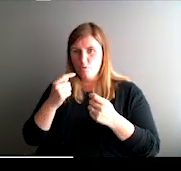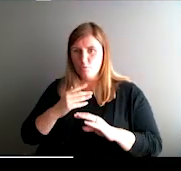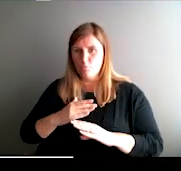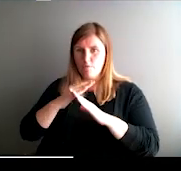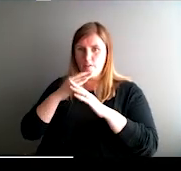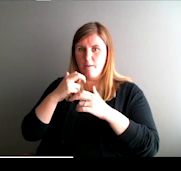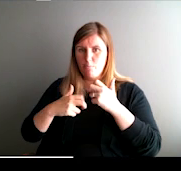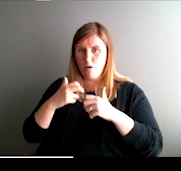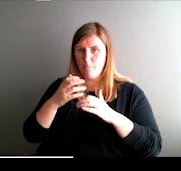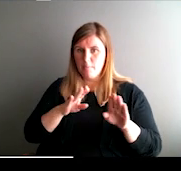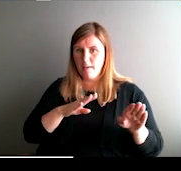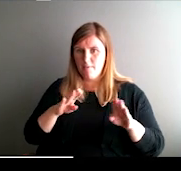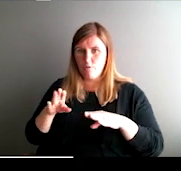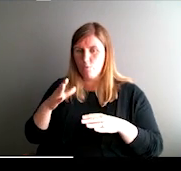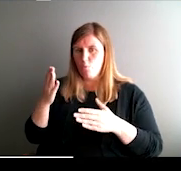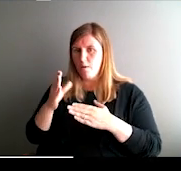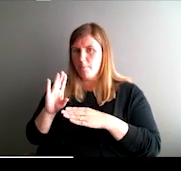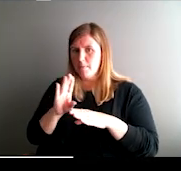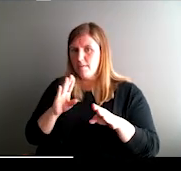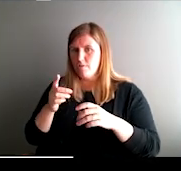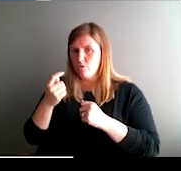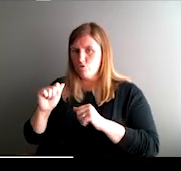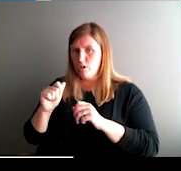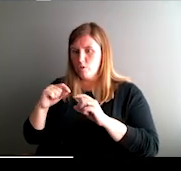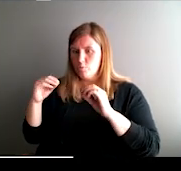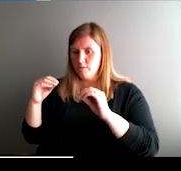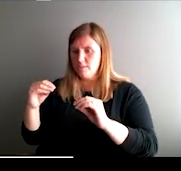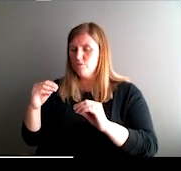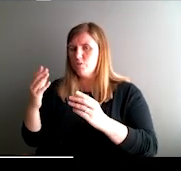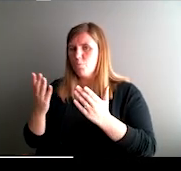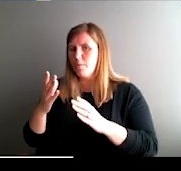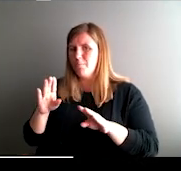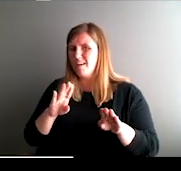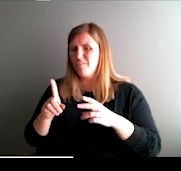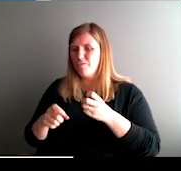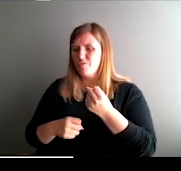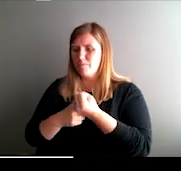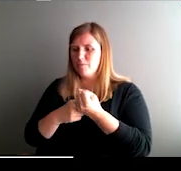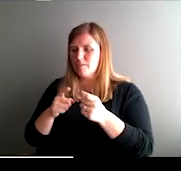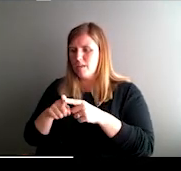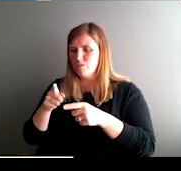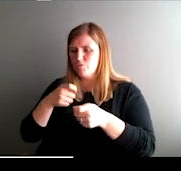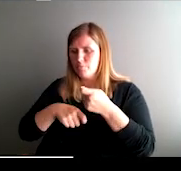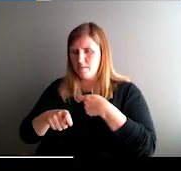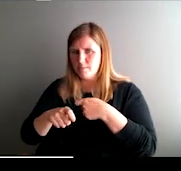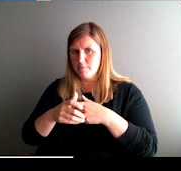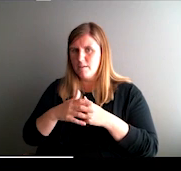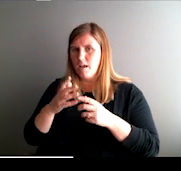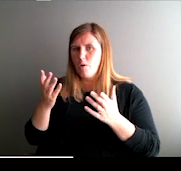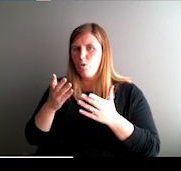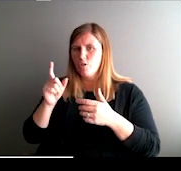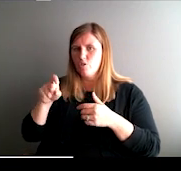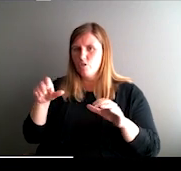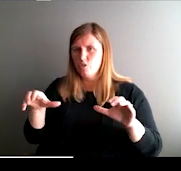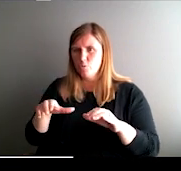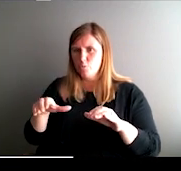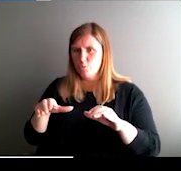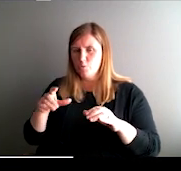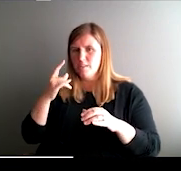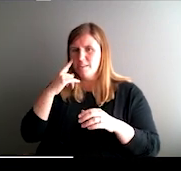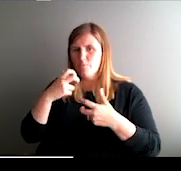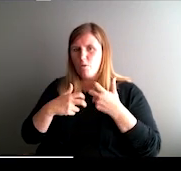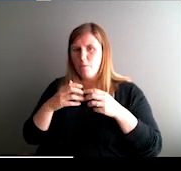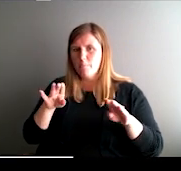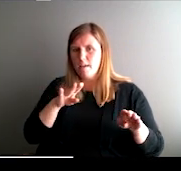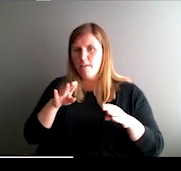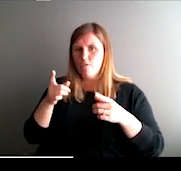problem behavior, what behavior they're trying to teach, and what behavior they're reinforcing as replacement, and what they should do if problem